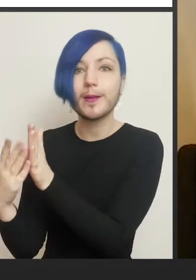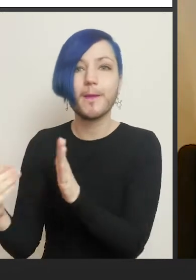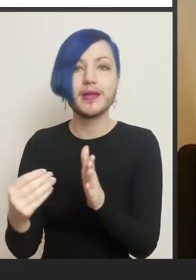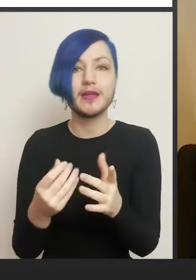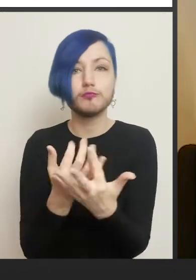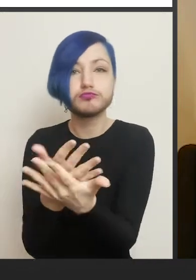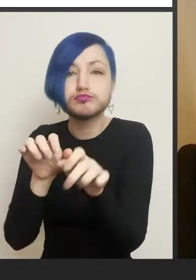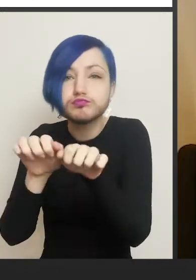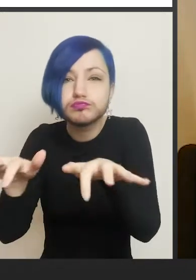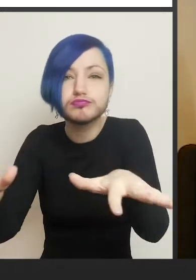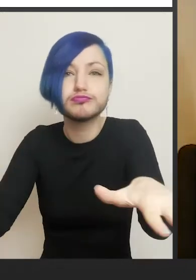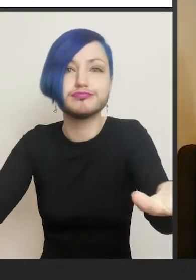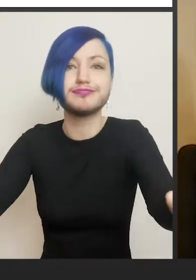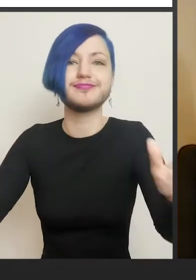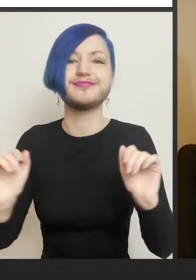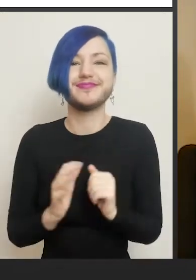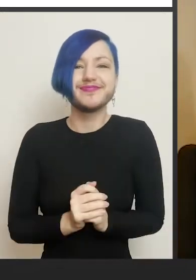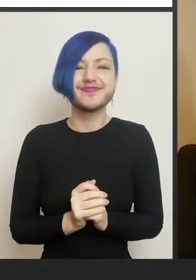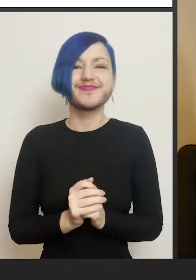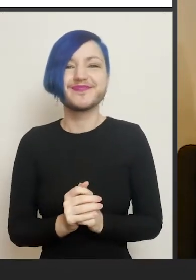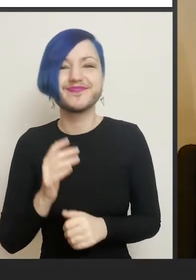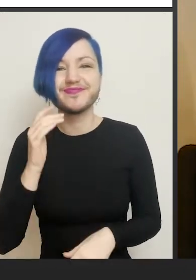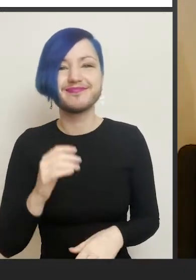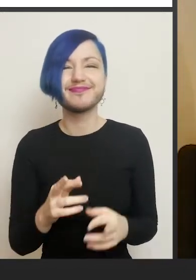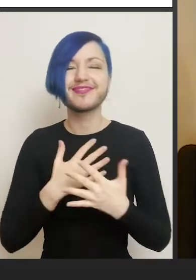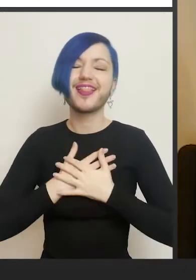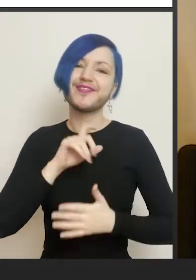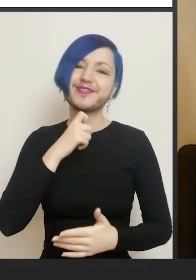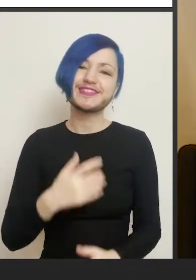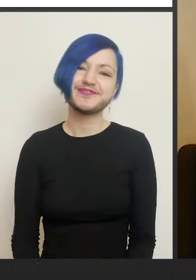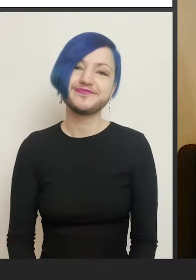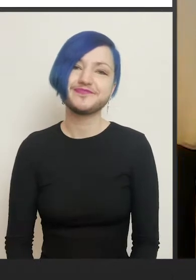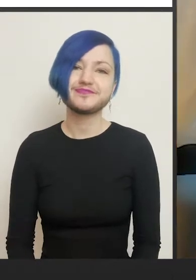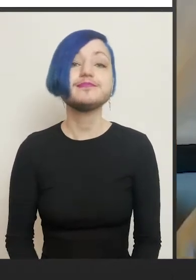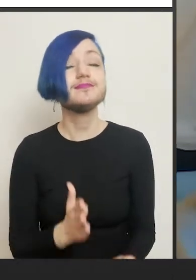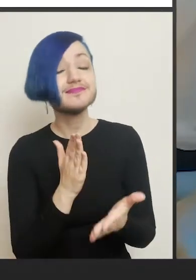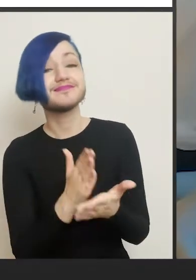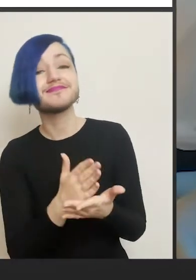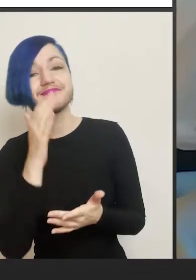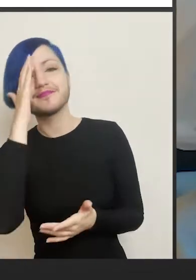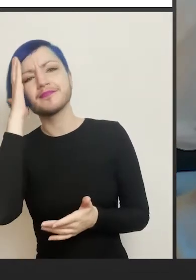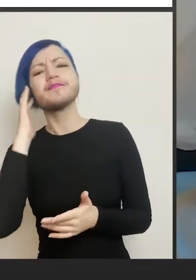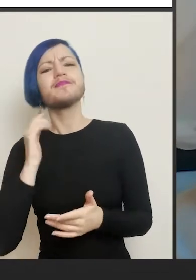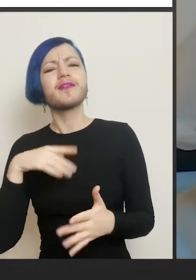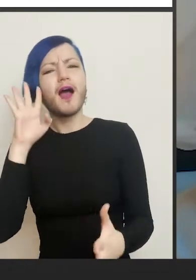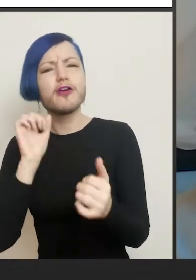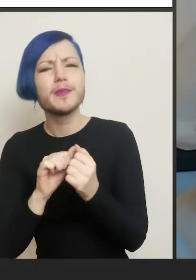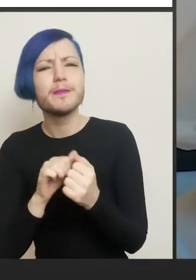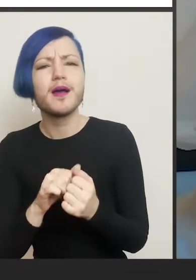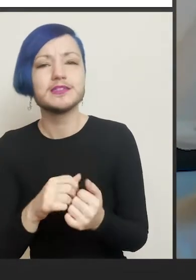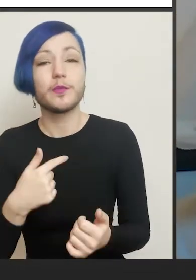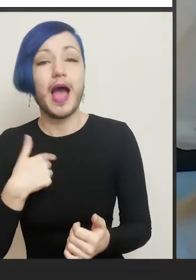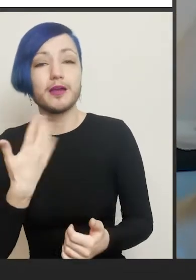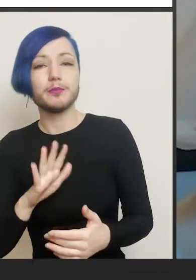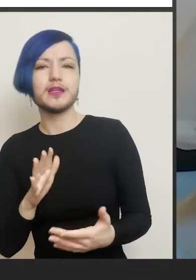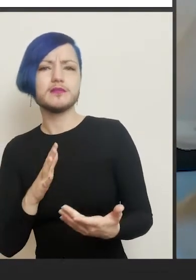copy and deploy into the world. I'd really love that. Yeah, great. And I remember that you and I,